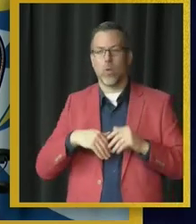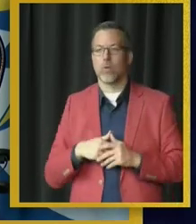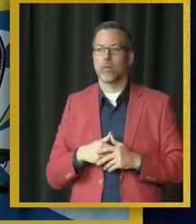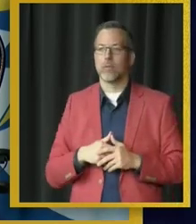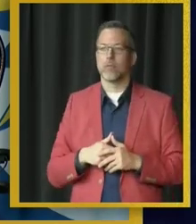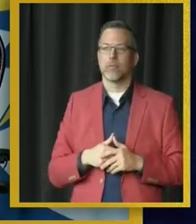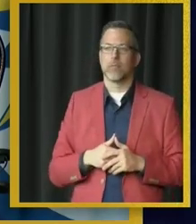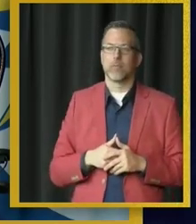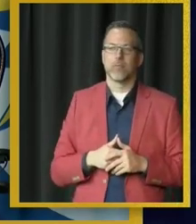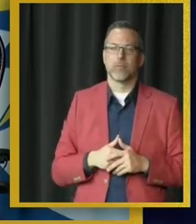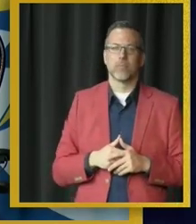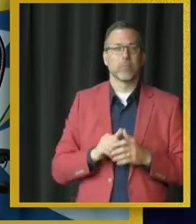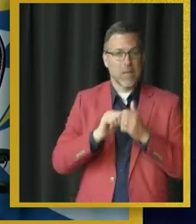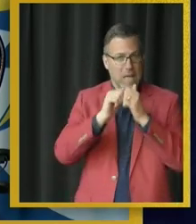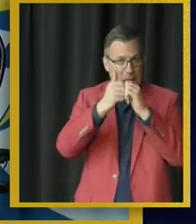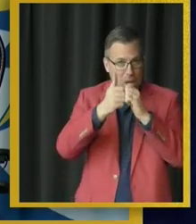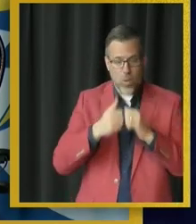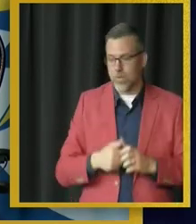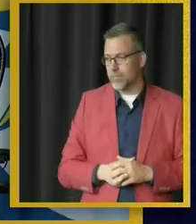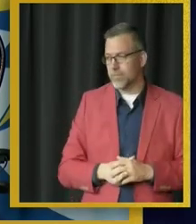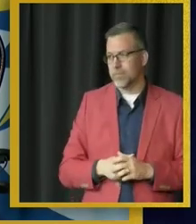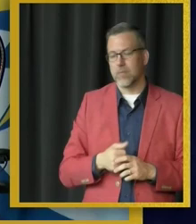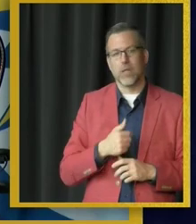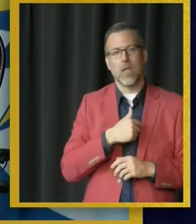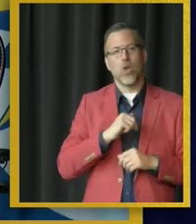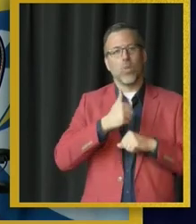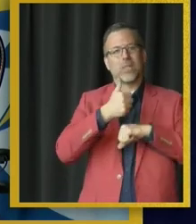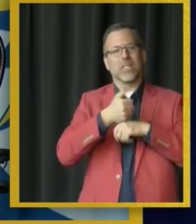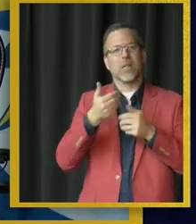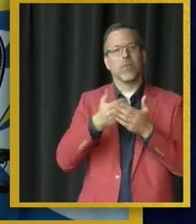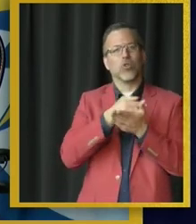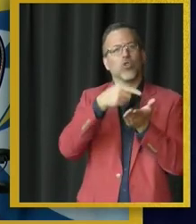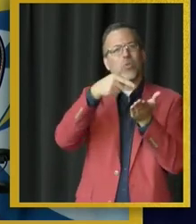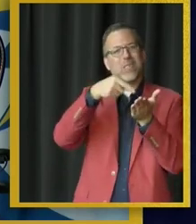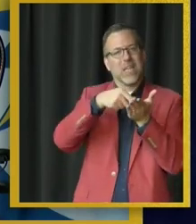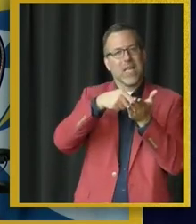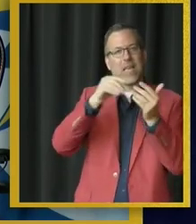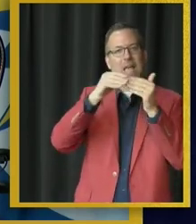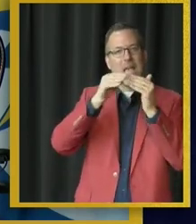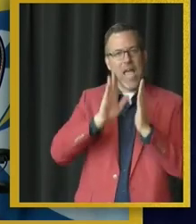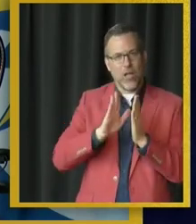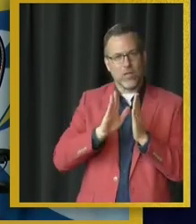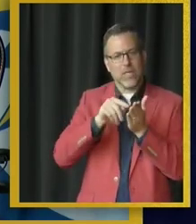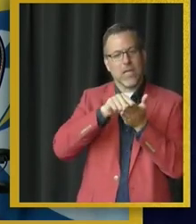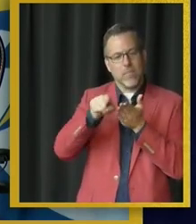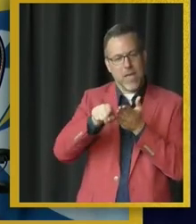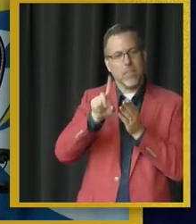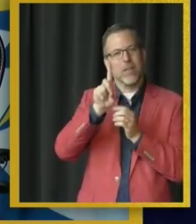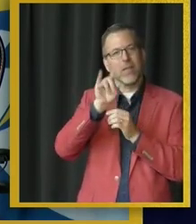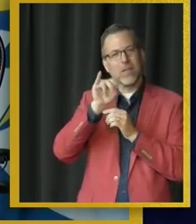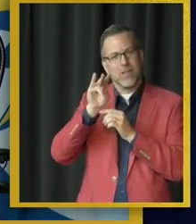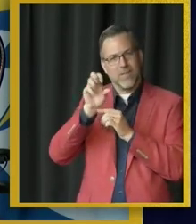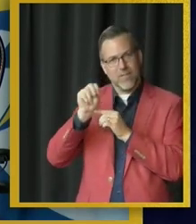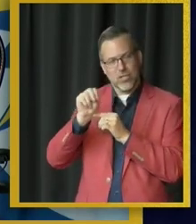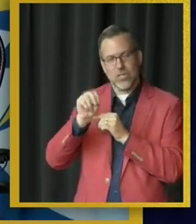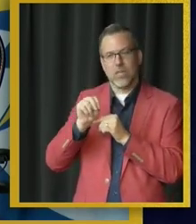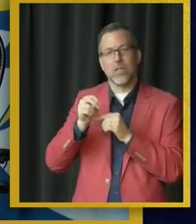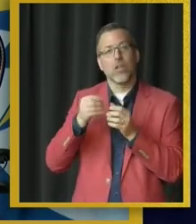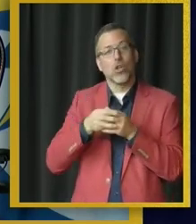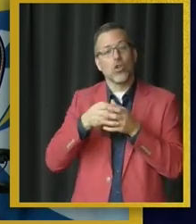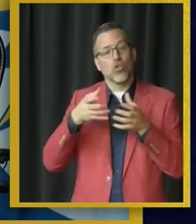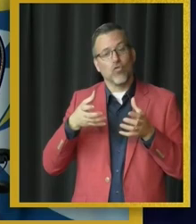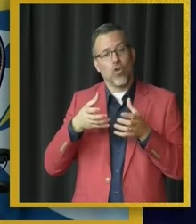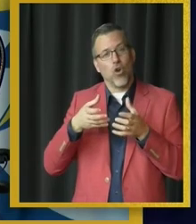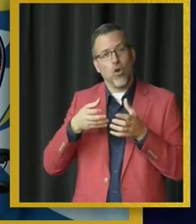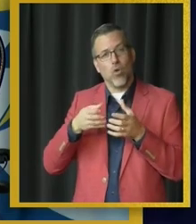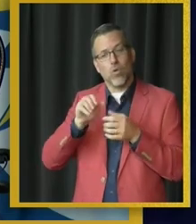how. We created a new dedicated housing division in Metro Planning. We have grown the Barnes Fund. In my